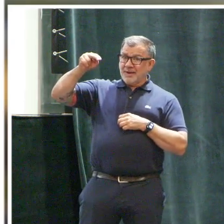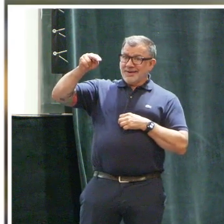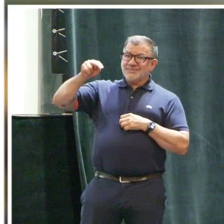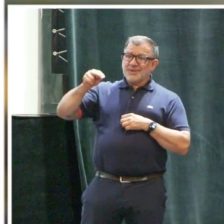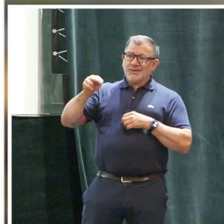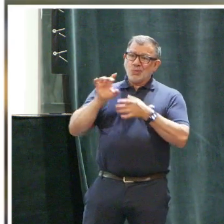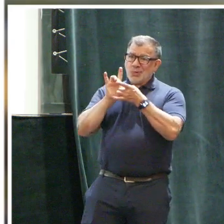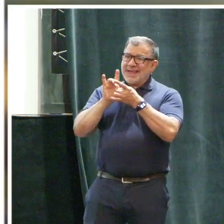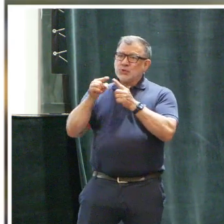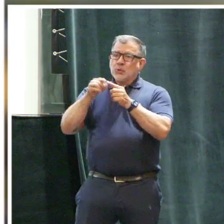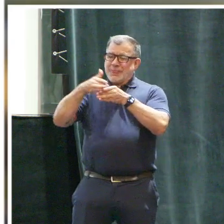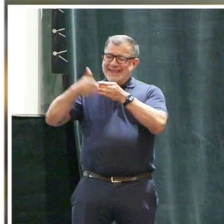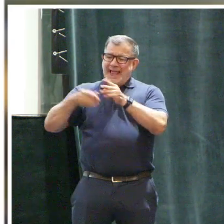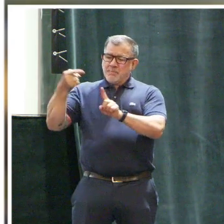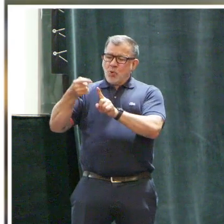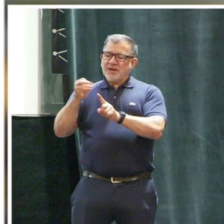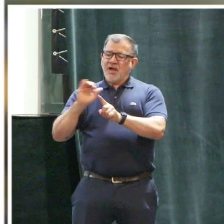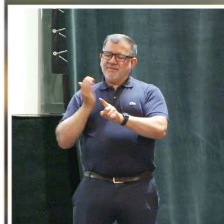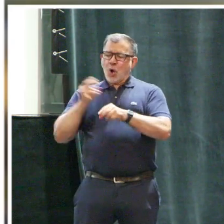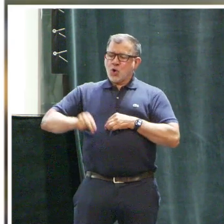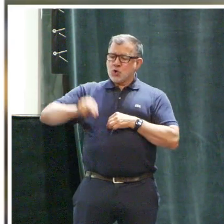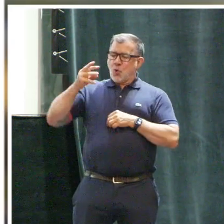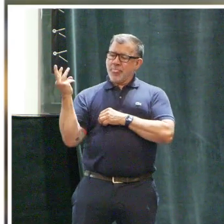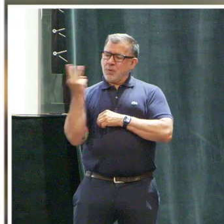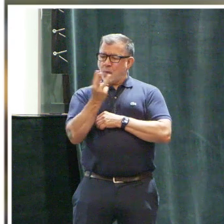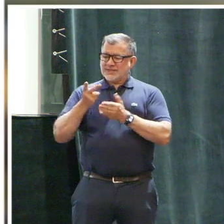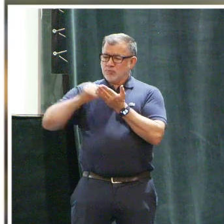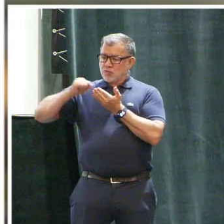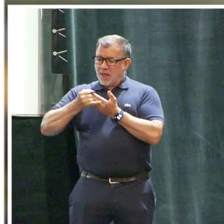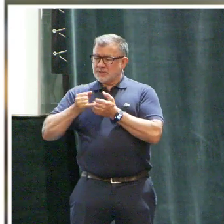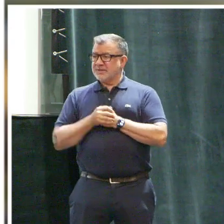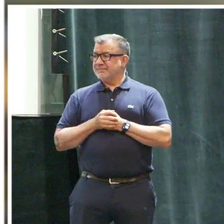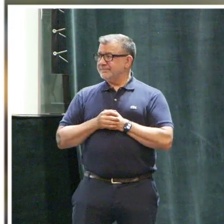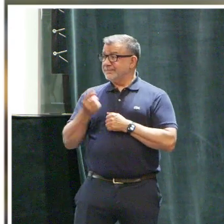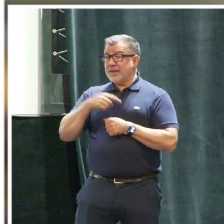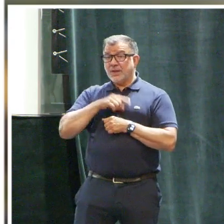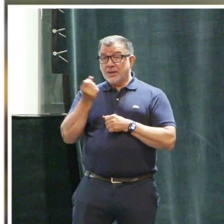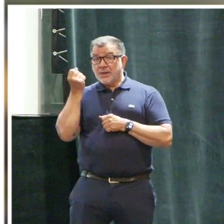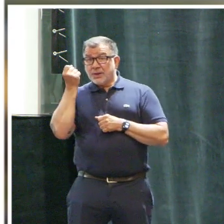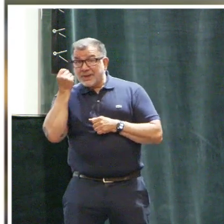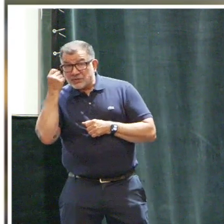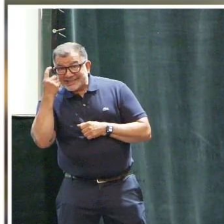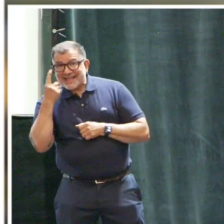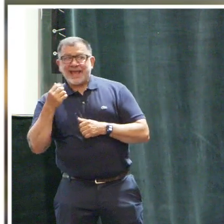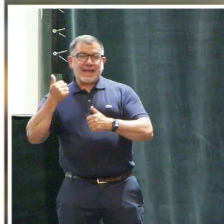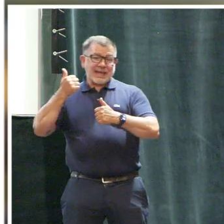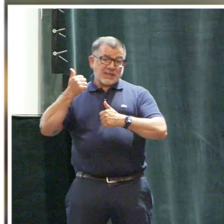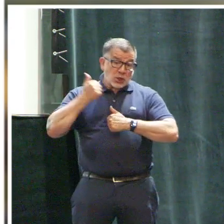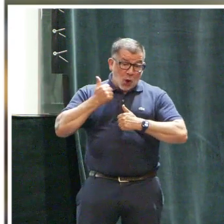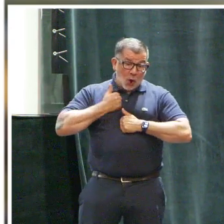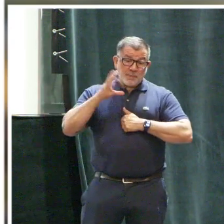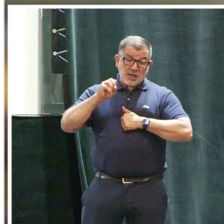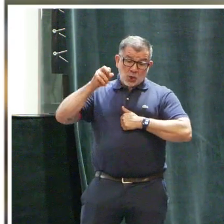project. And we understand that with the HATS study the Army Corps has worked on, there's